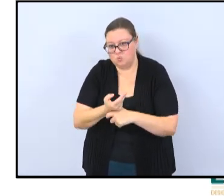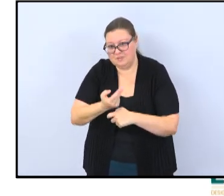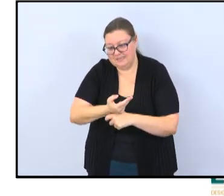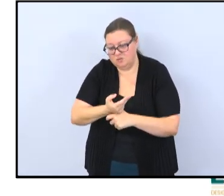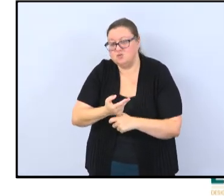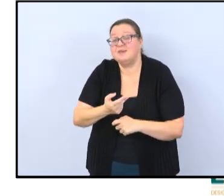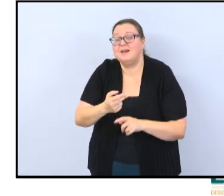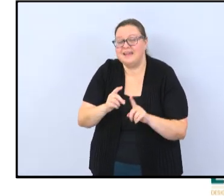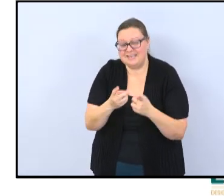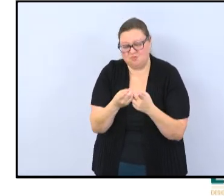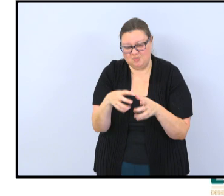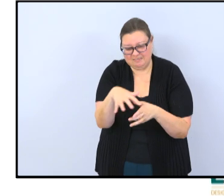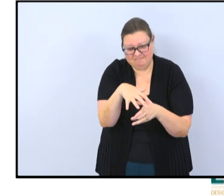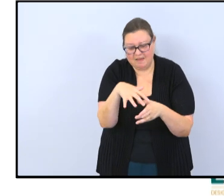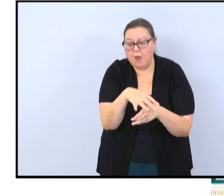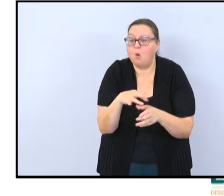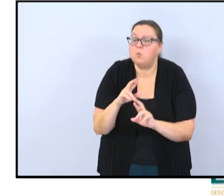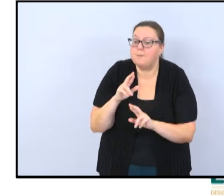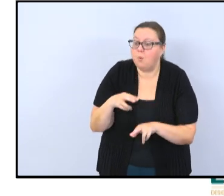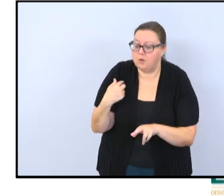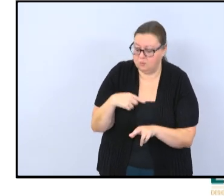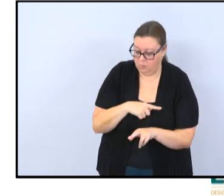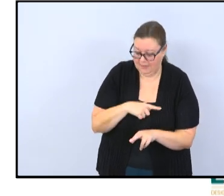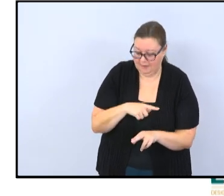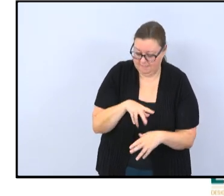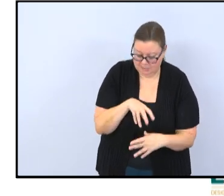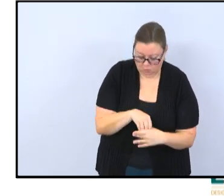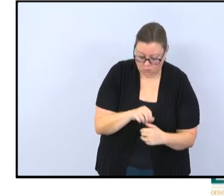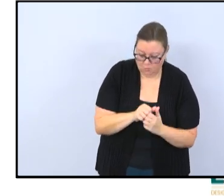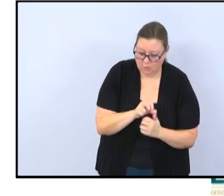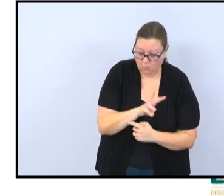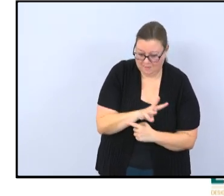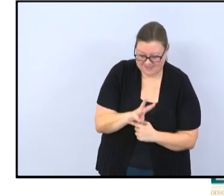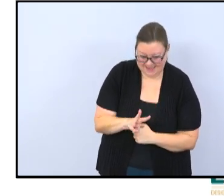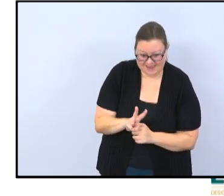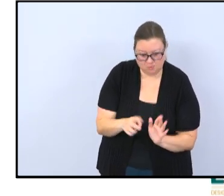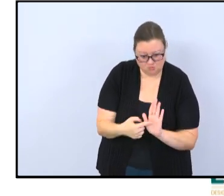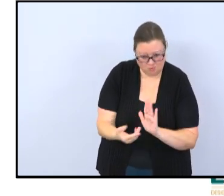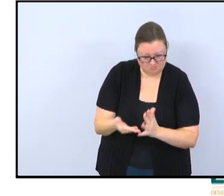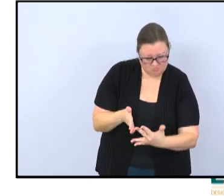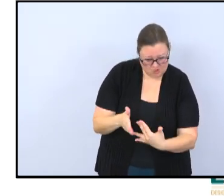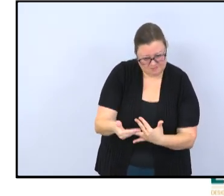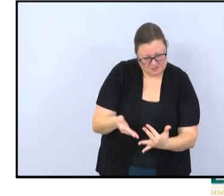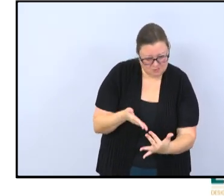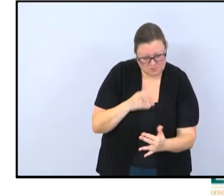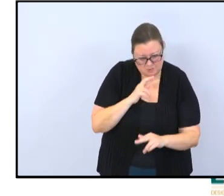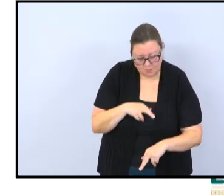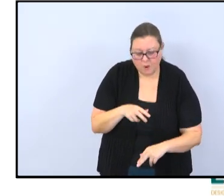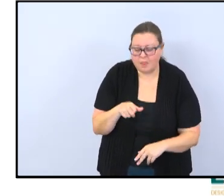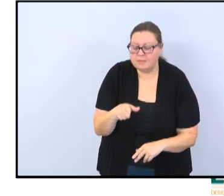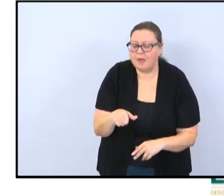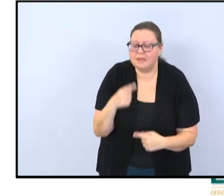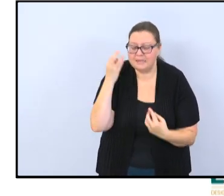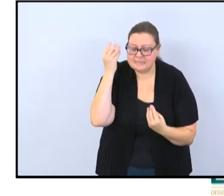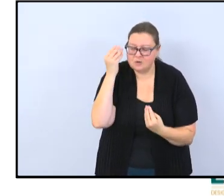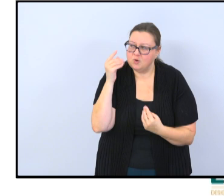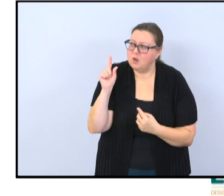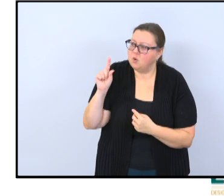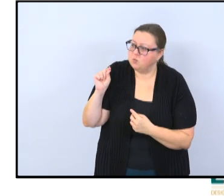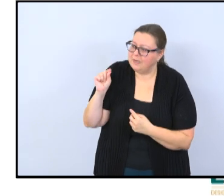taken from the reports that we have to include in our website. This is taking in consideration the